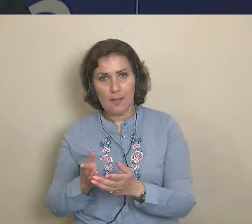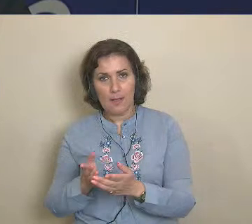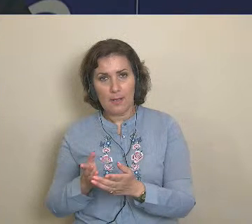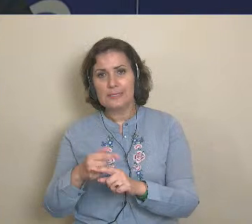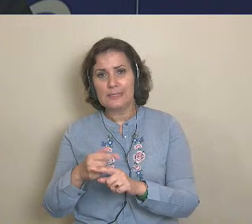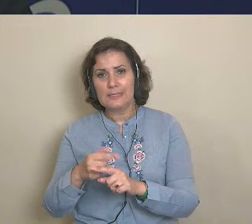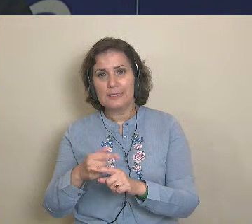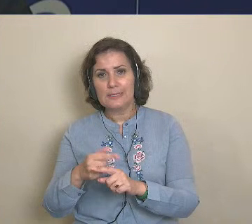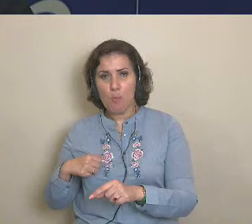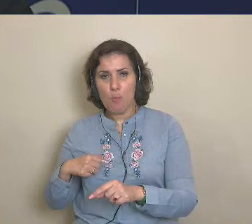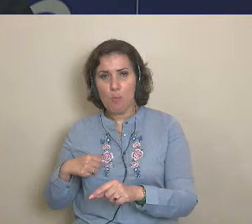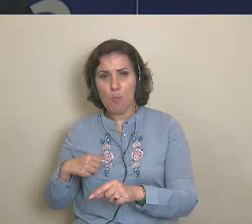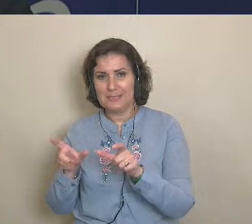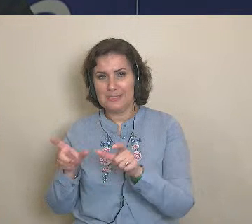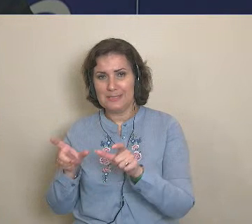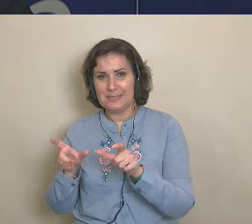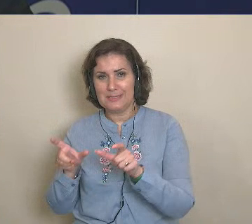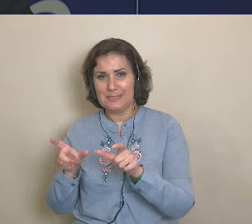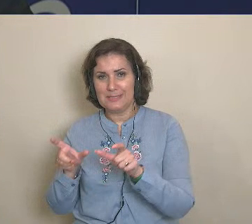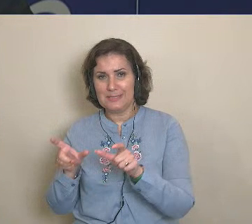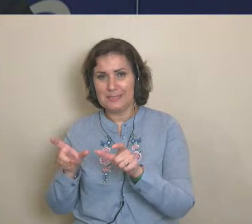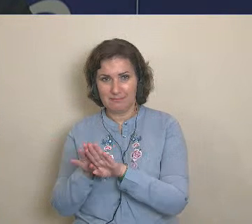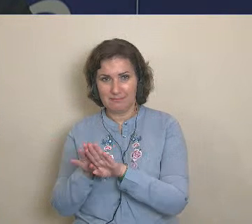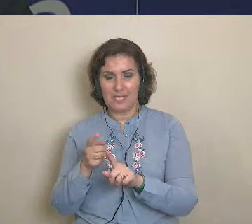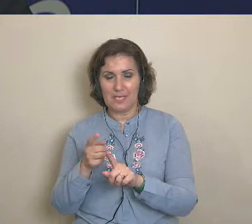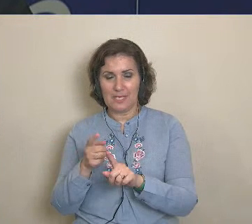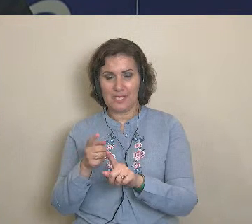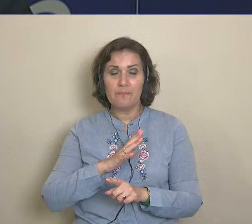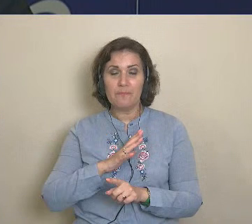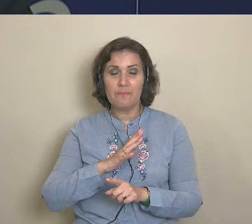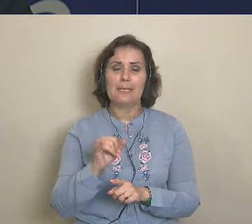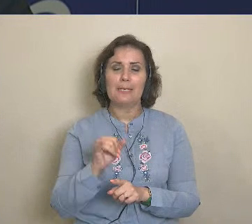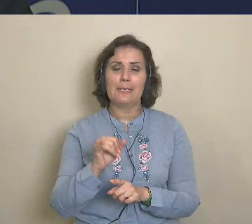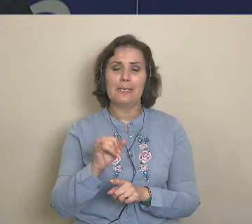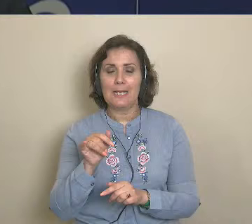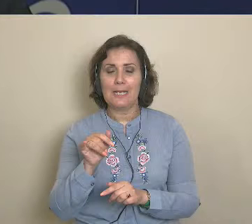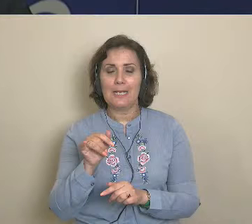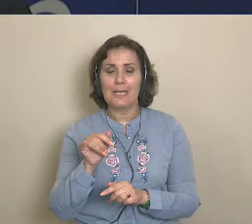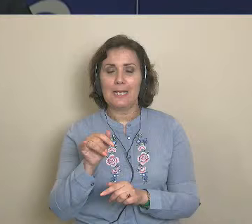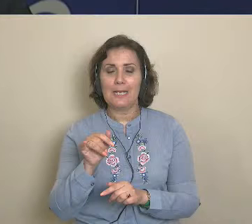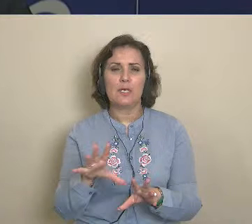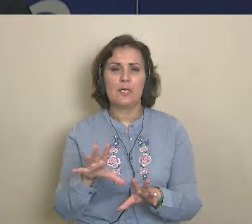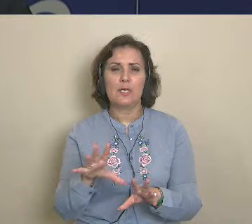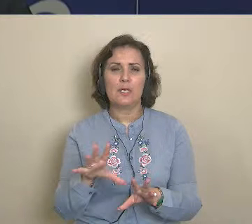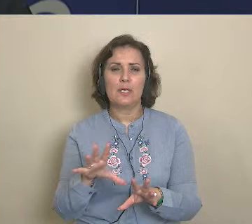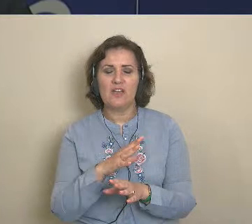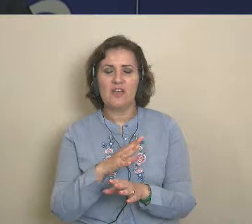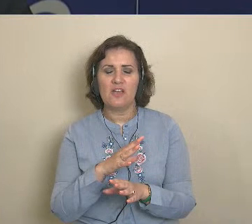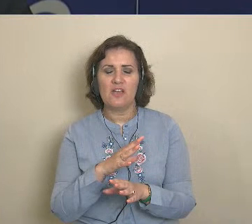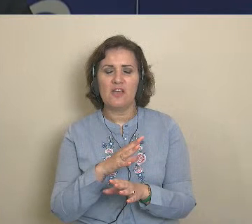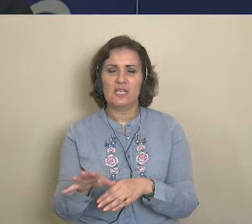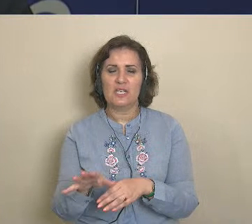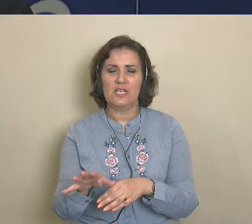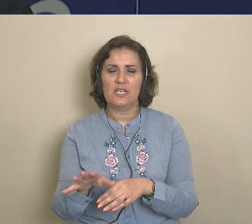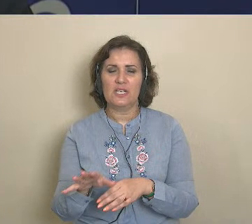second category were those who were self-isolated. And for them,